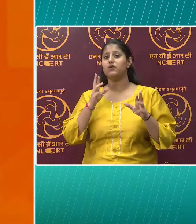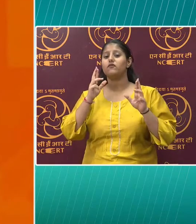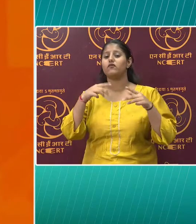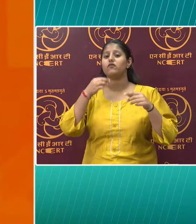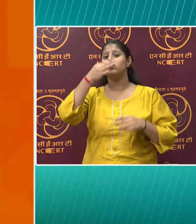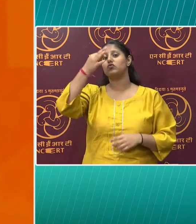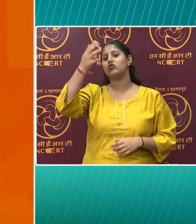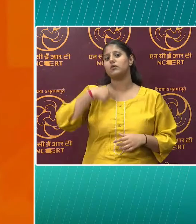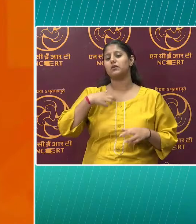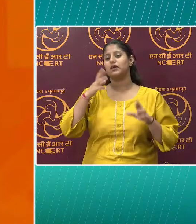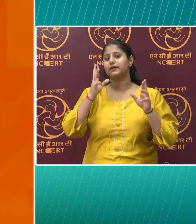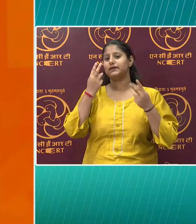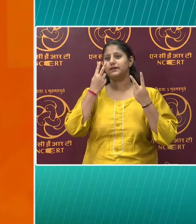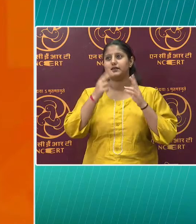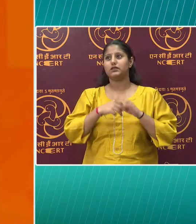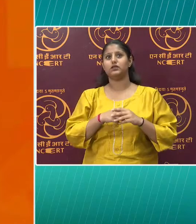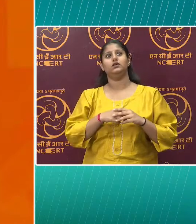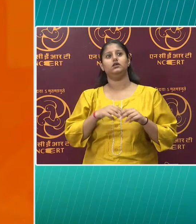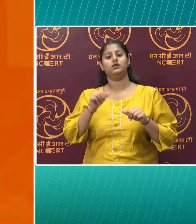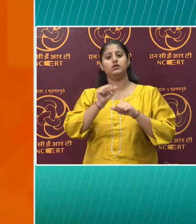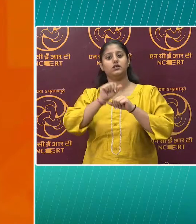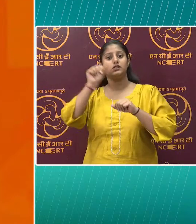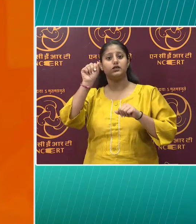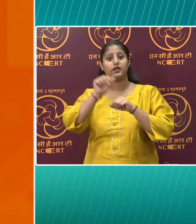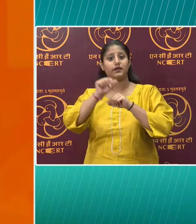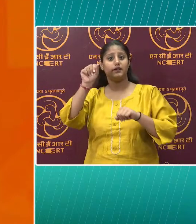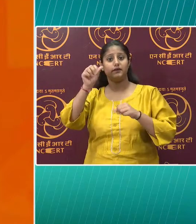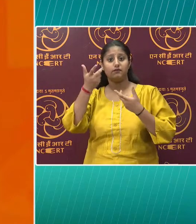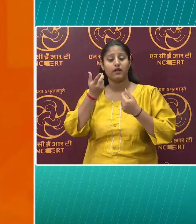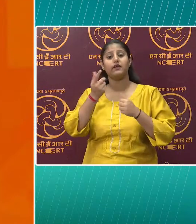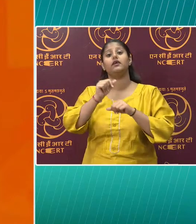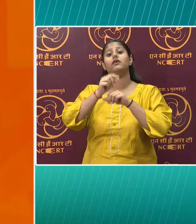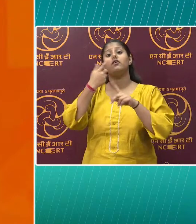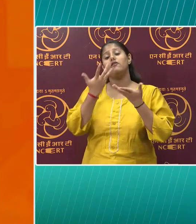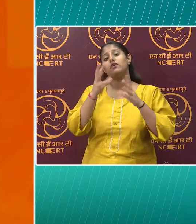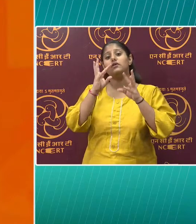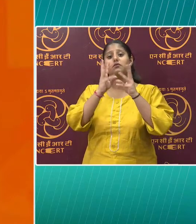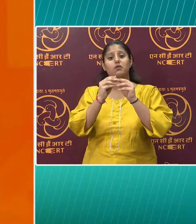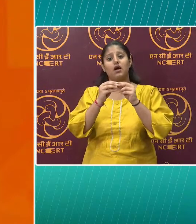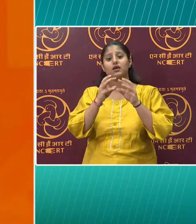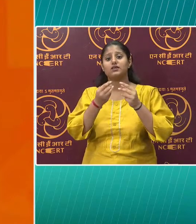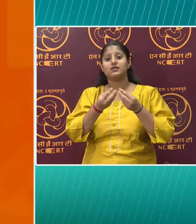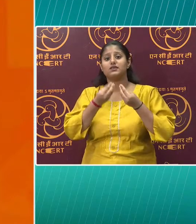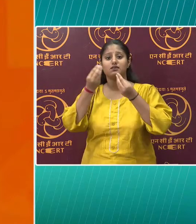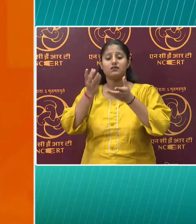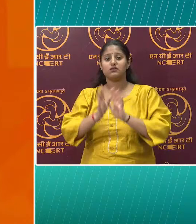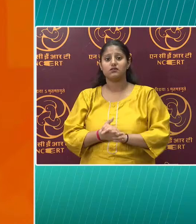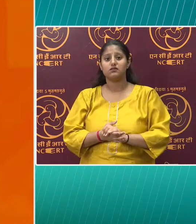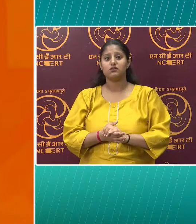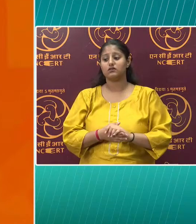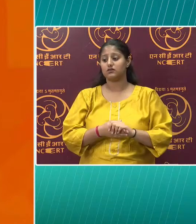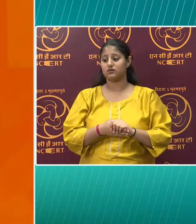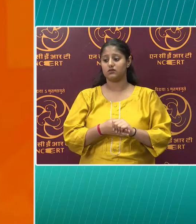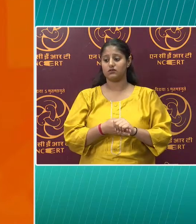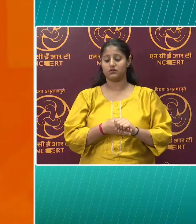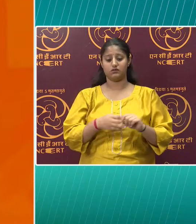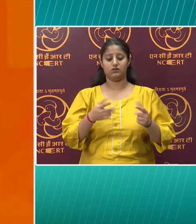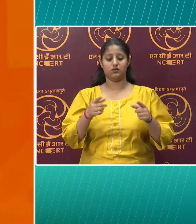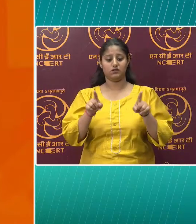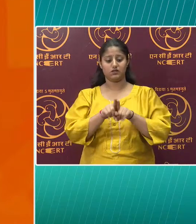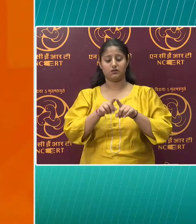we certify the competencies rather than just giving marks. Because when you go to a nurse for an